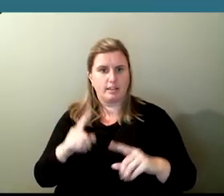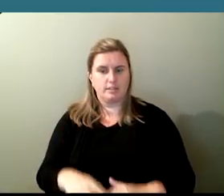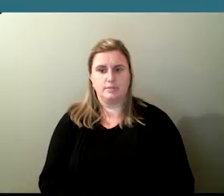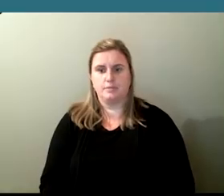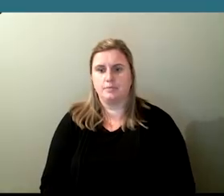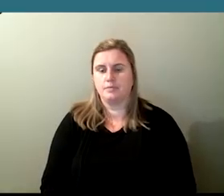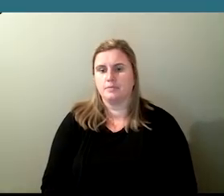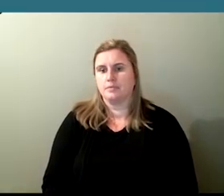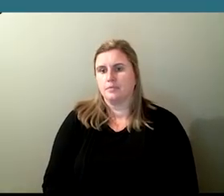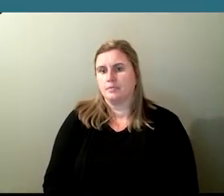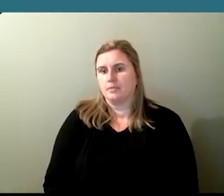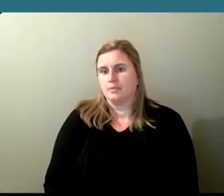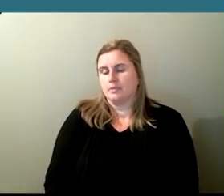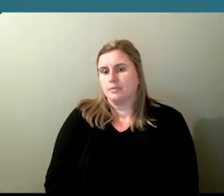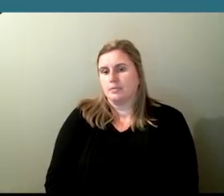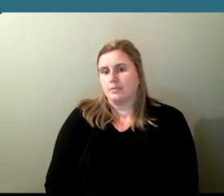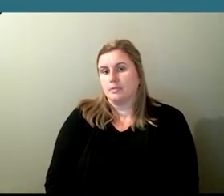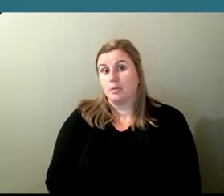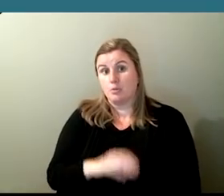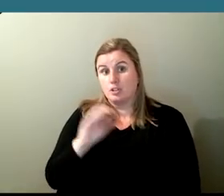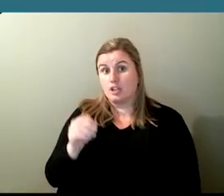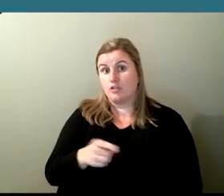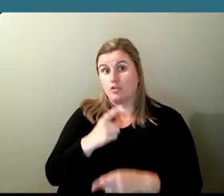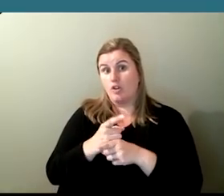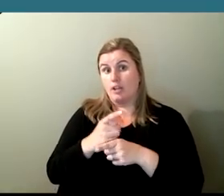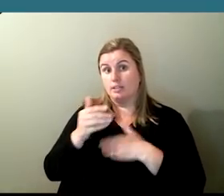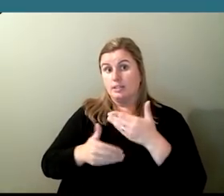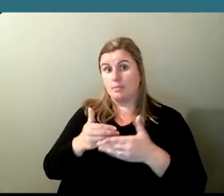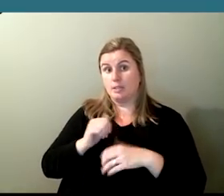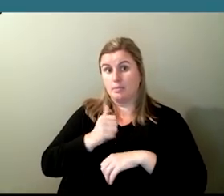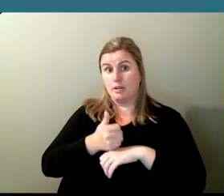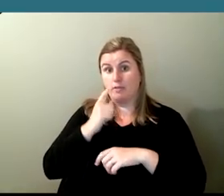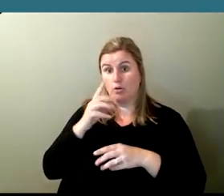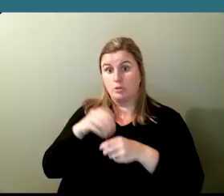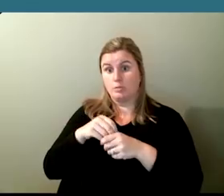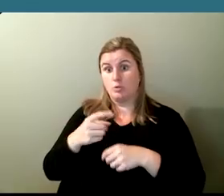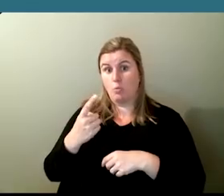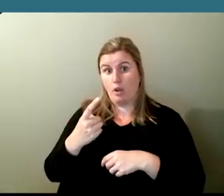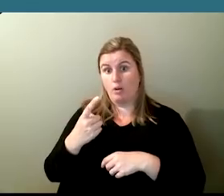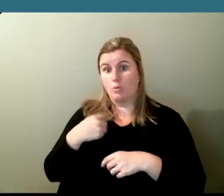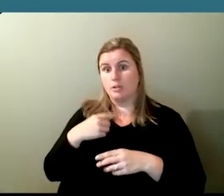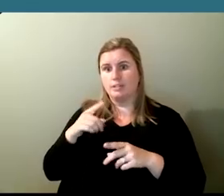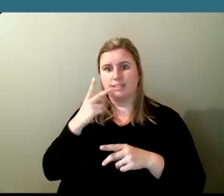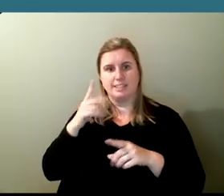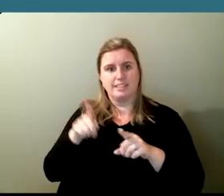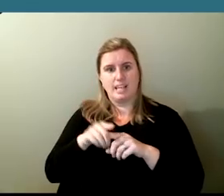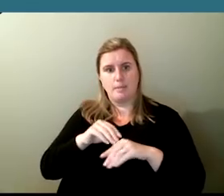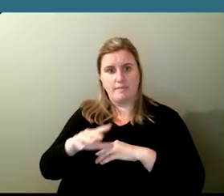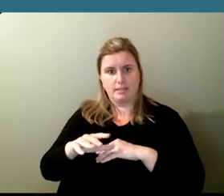As far as the percentage of correct steps implemented for participant 1, we're basically seeing the same effects,